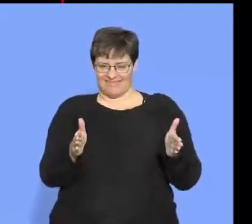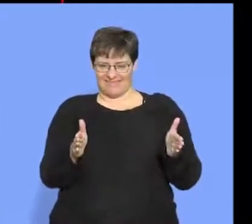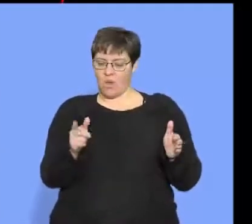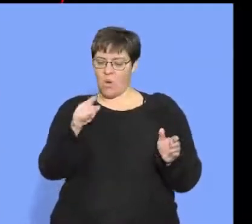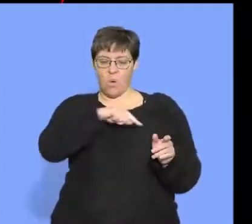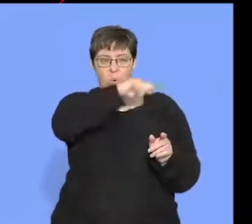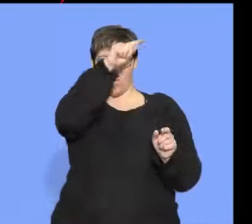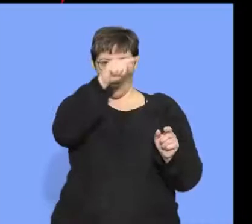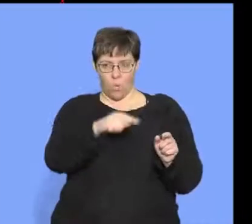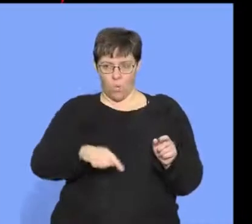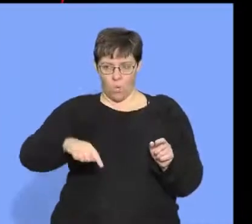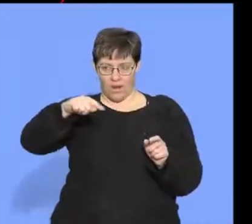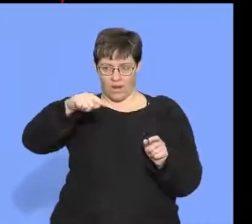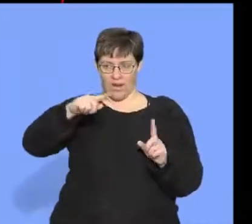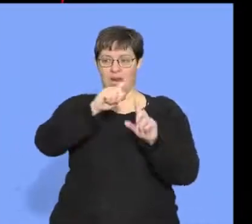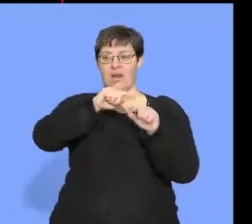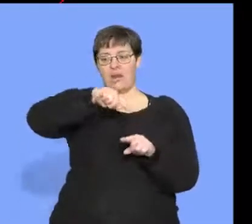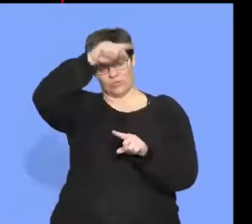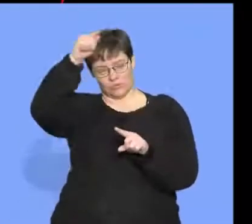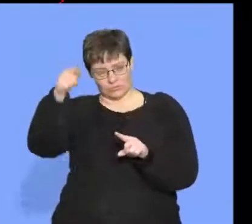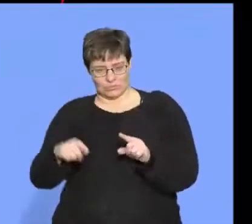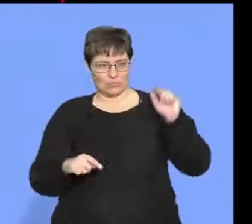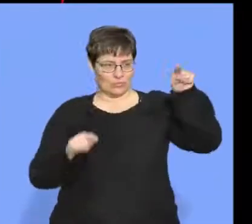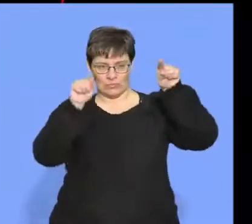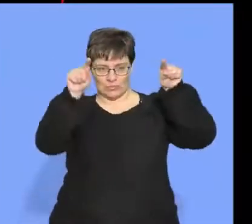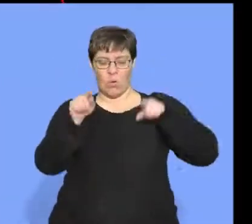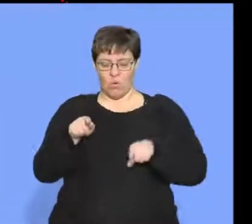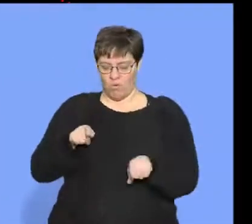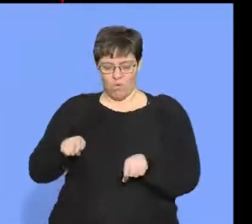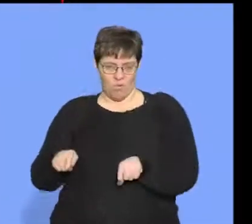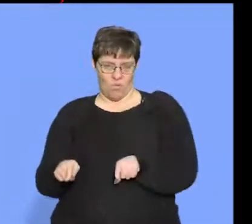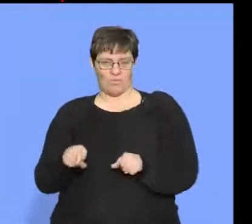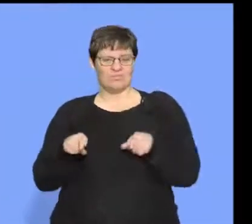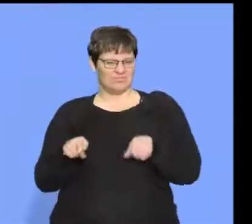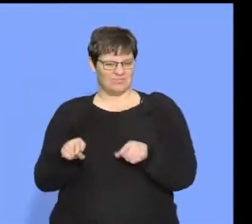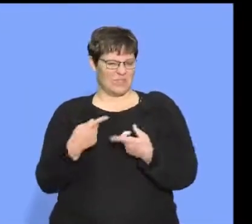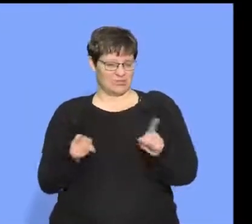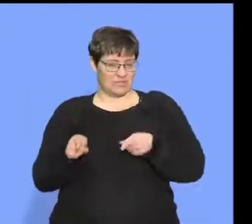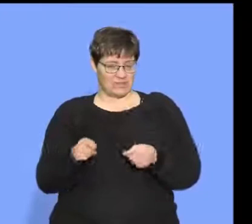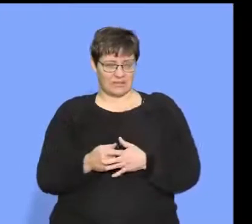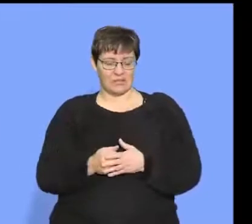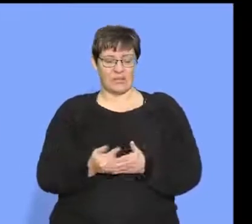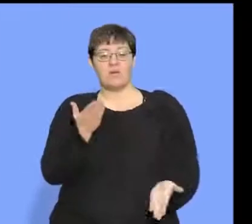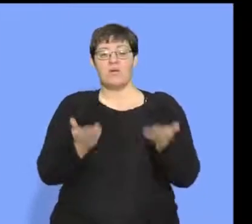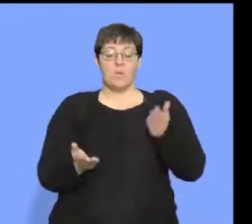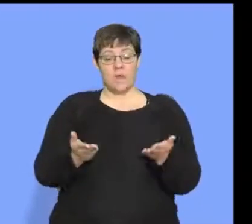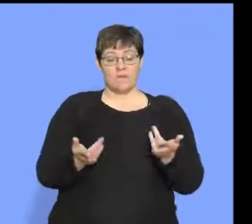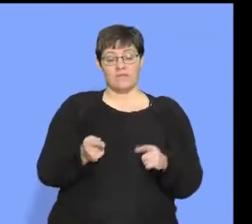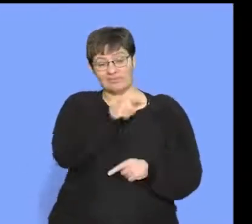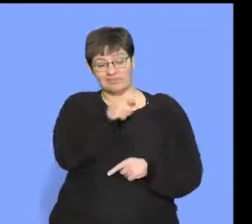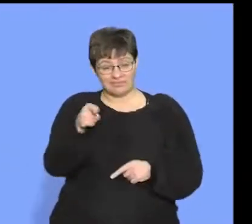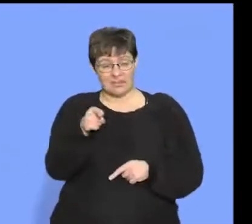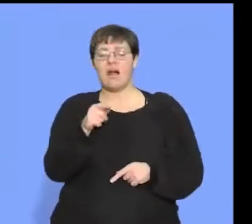consecutive crests or two consecutive troughs. With the wave equation, as I